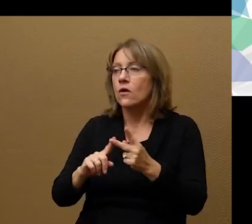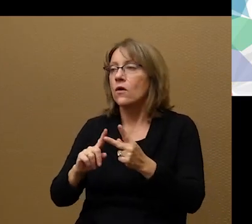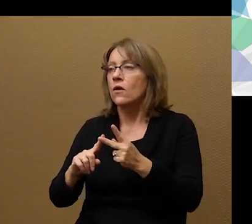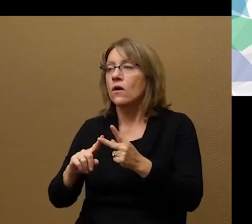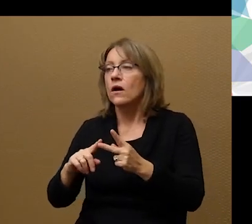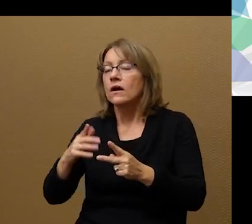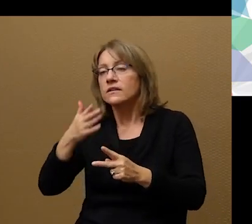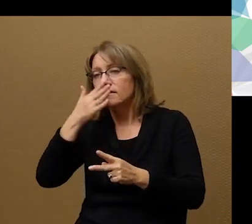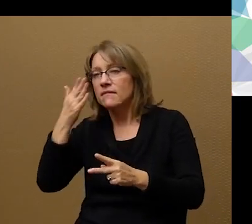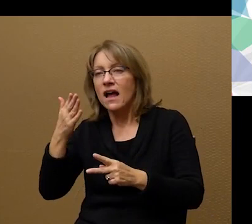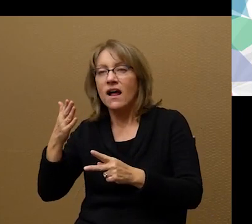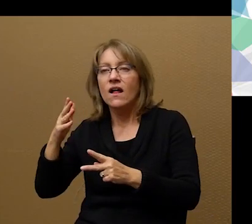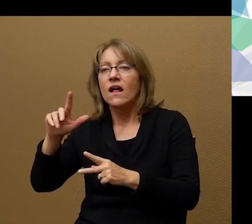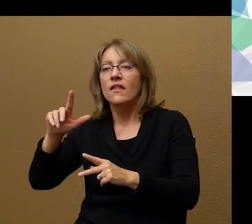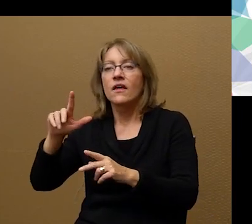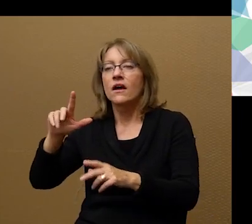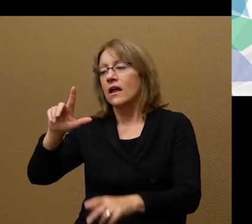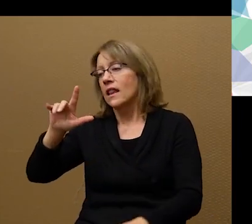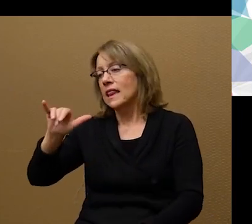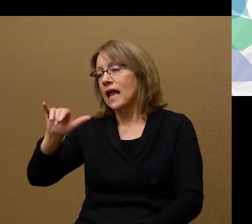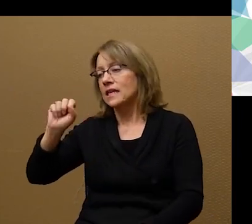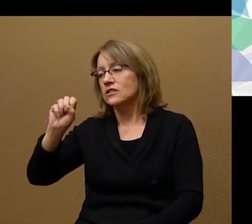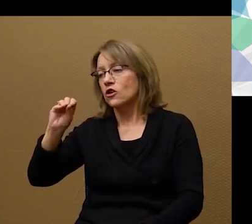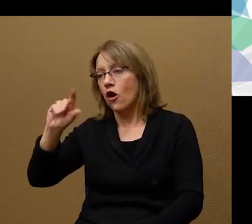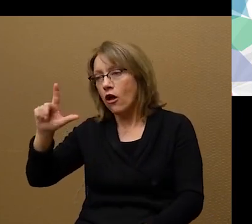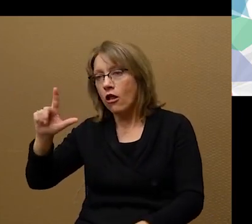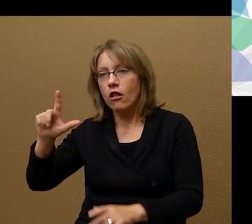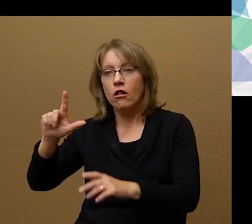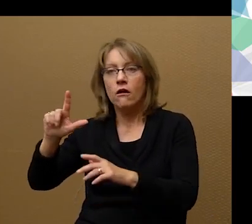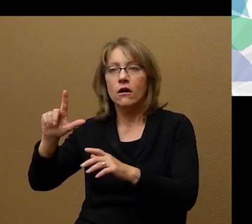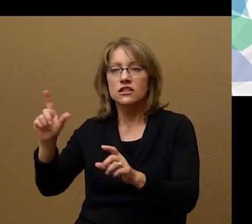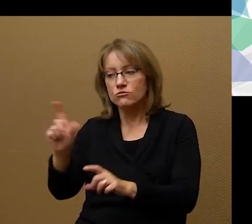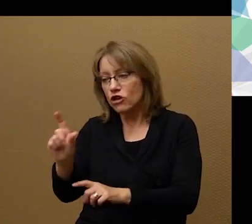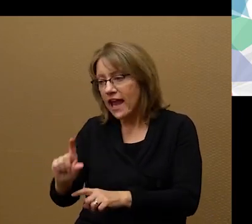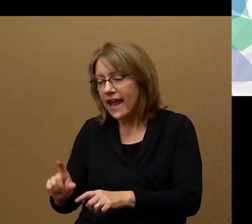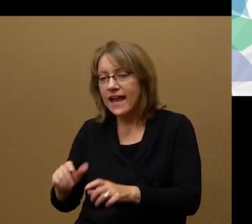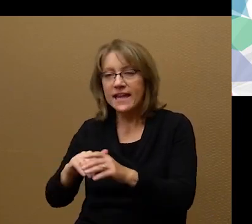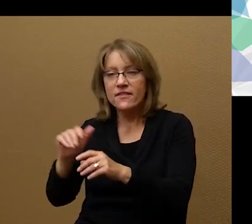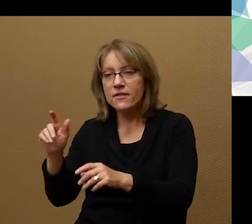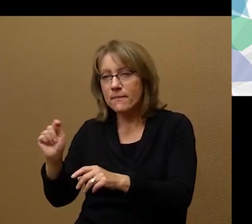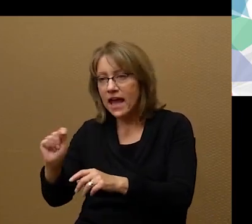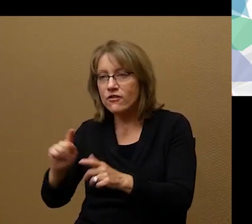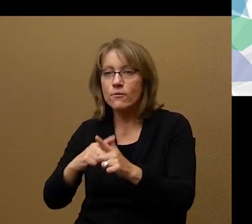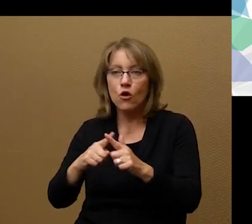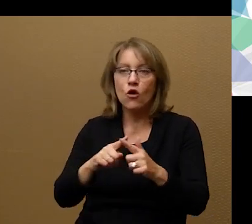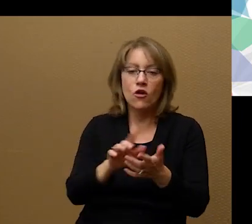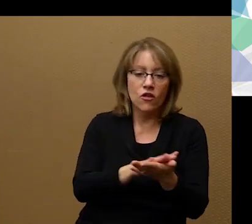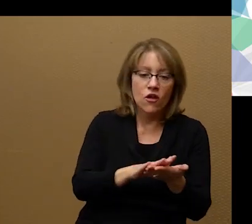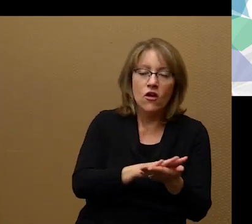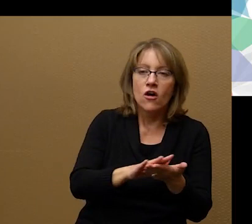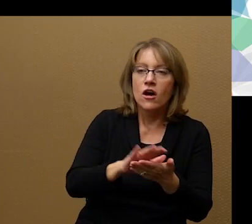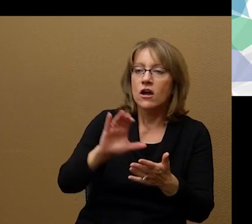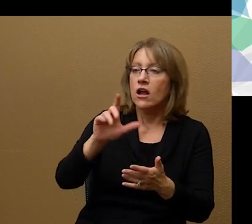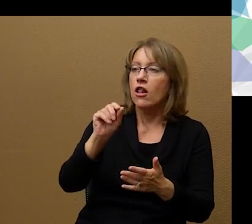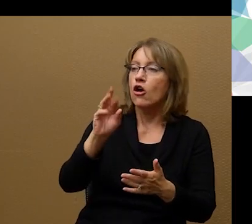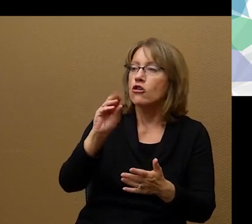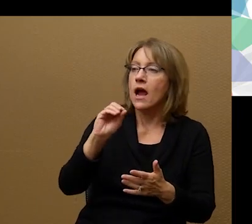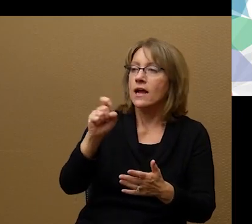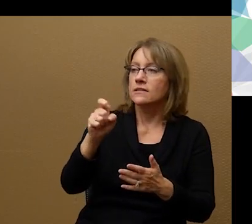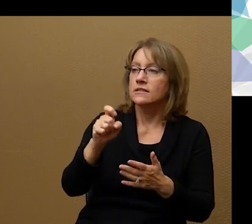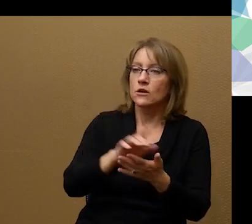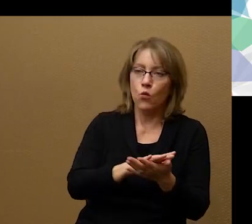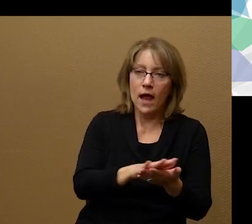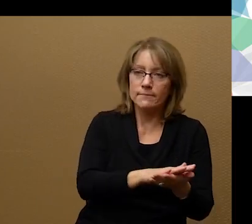the Lysol in the bathroom or the Clorox wipes that we use. Then on the flip side, the kid who is hyposensitive,